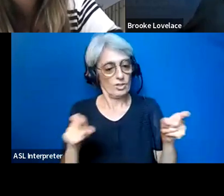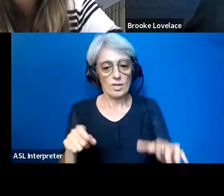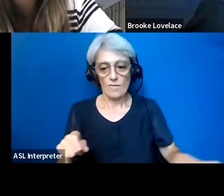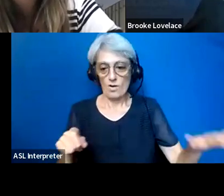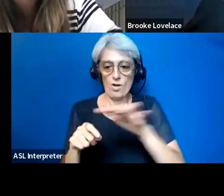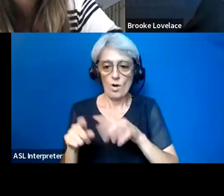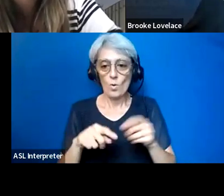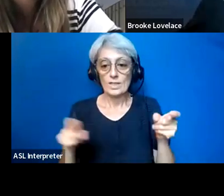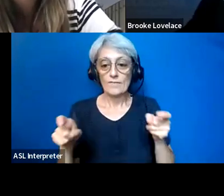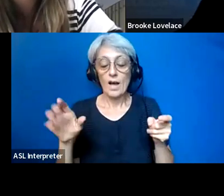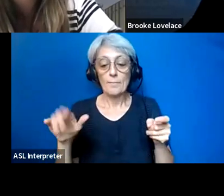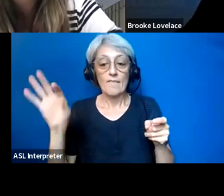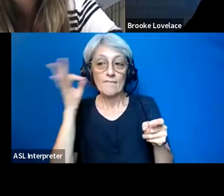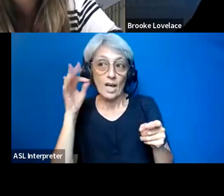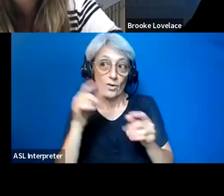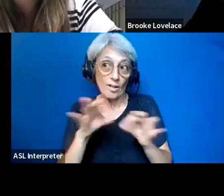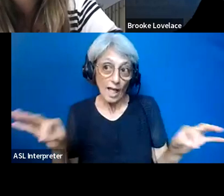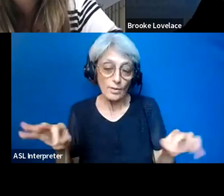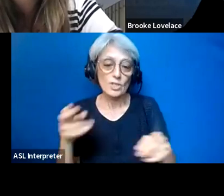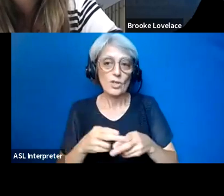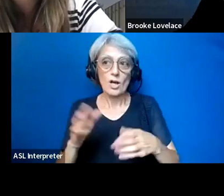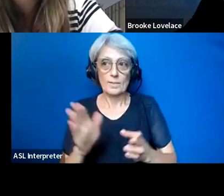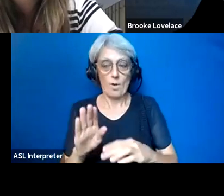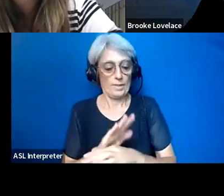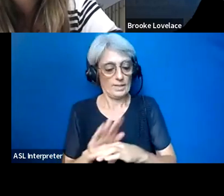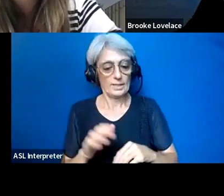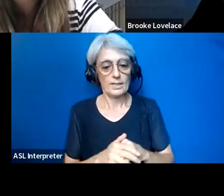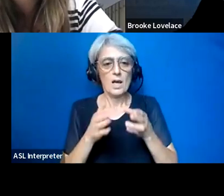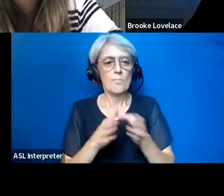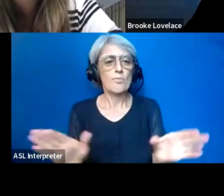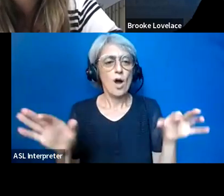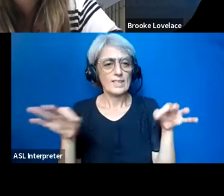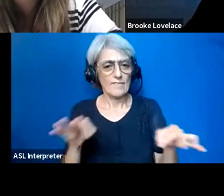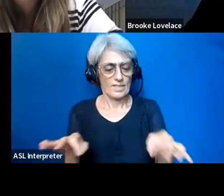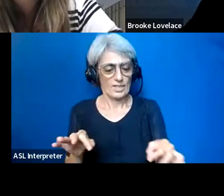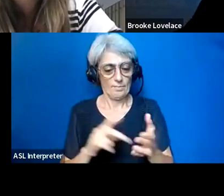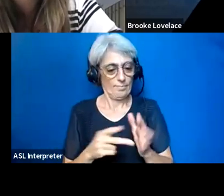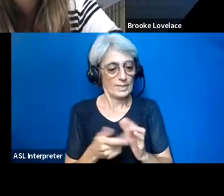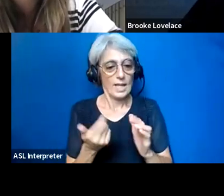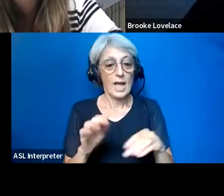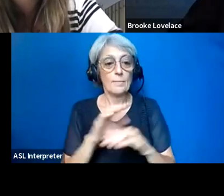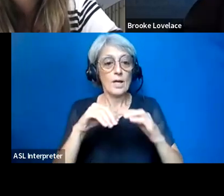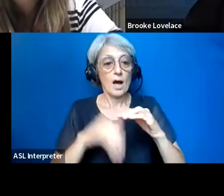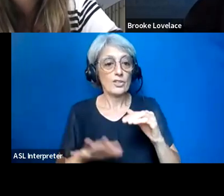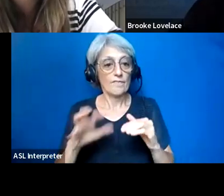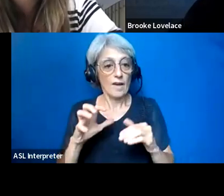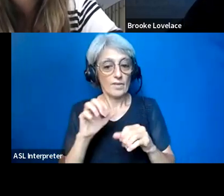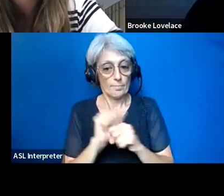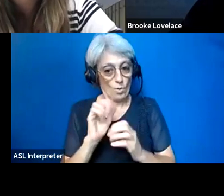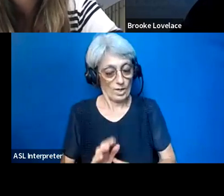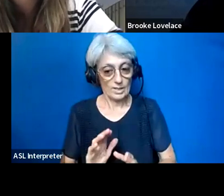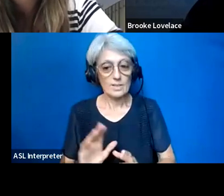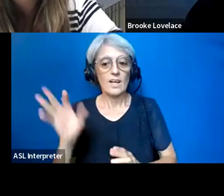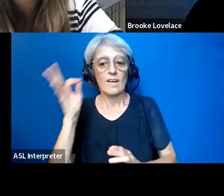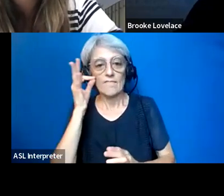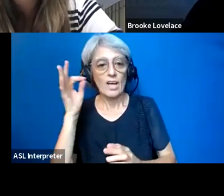by the federal language as small businesses. And just to give you a broad definition, any business with less than 500 employees, the federal government considers